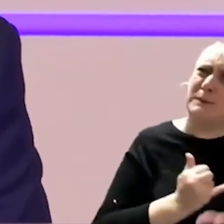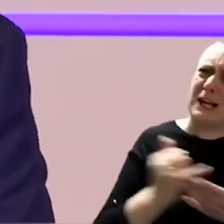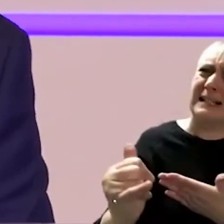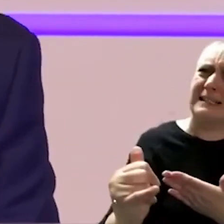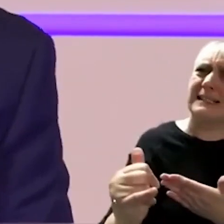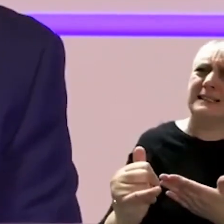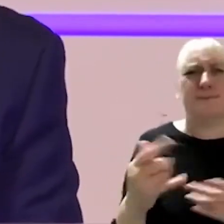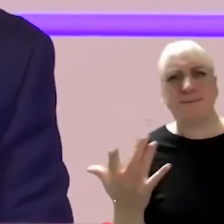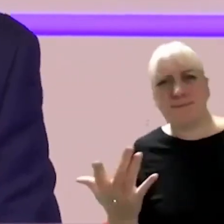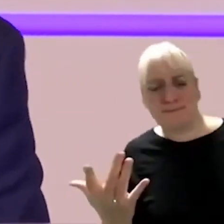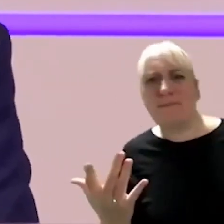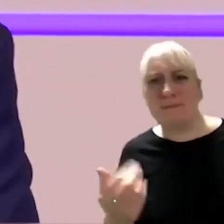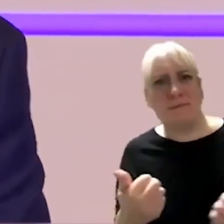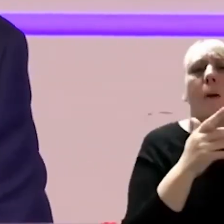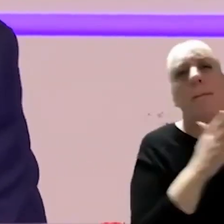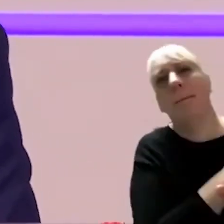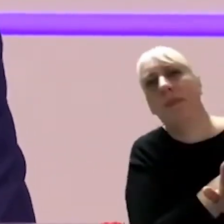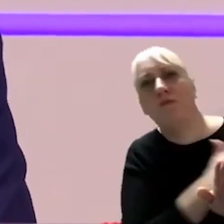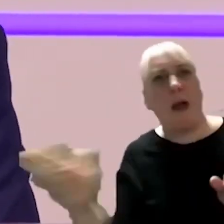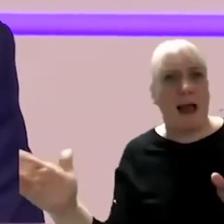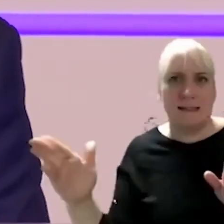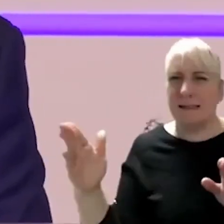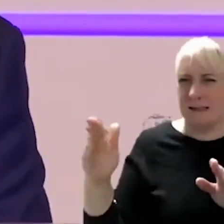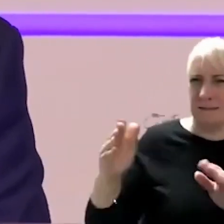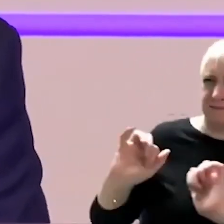far-right group who are...